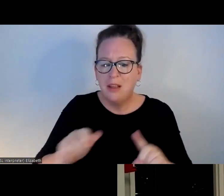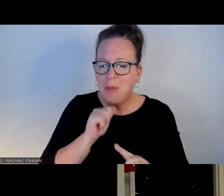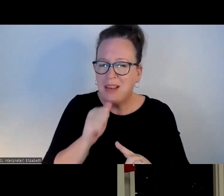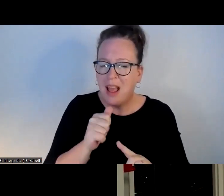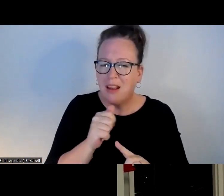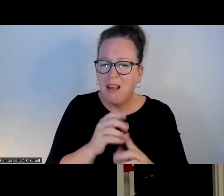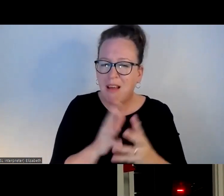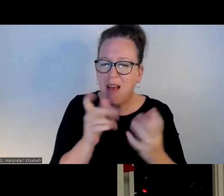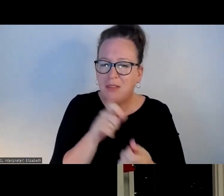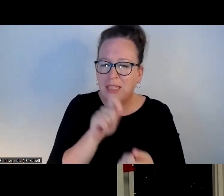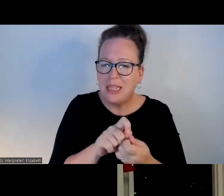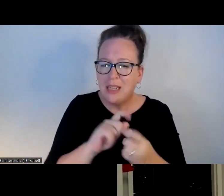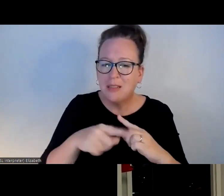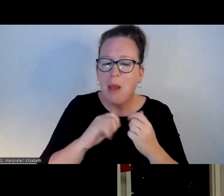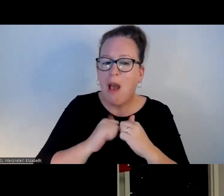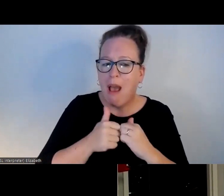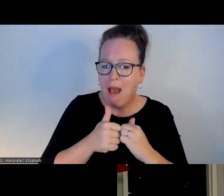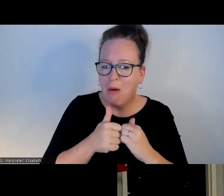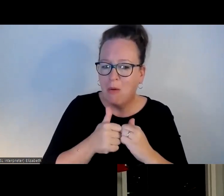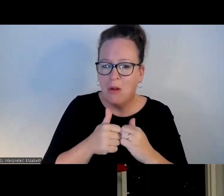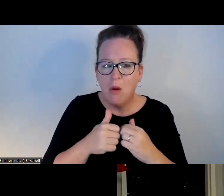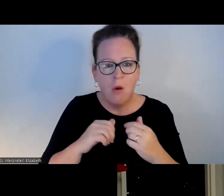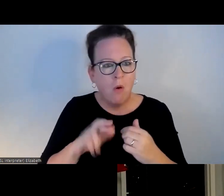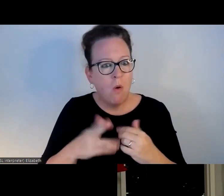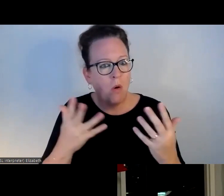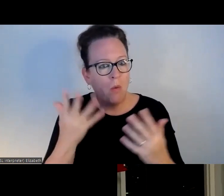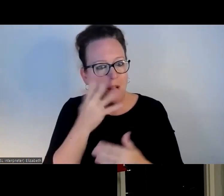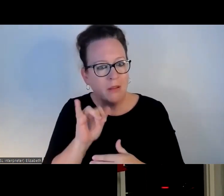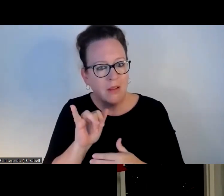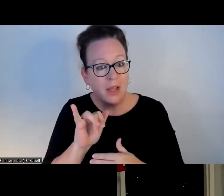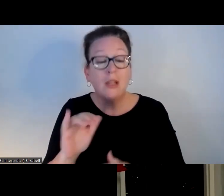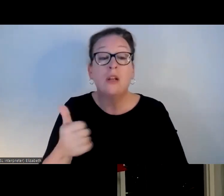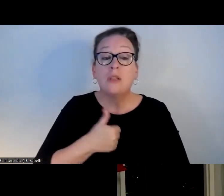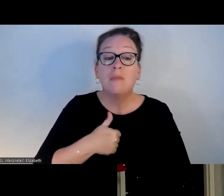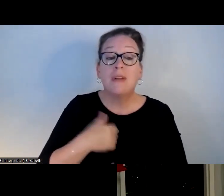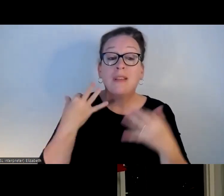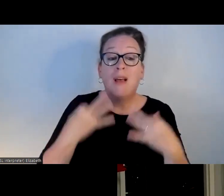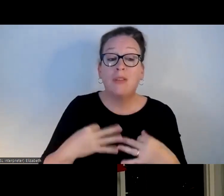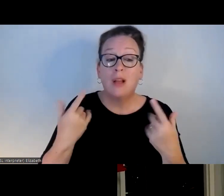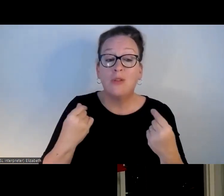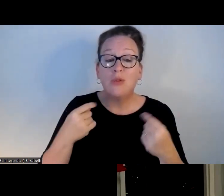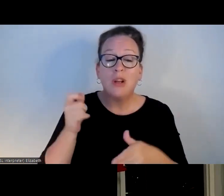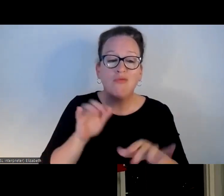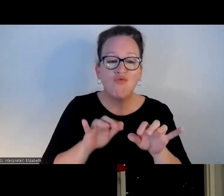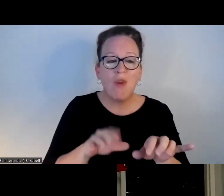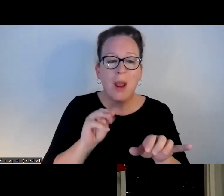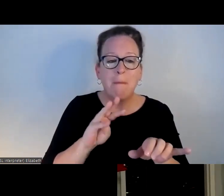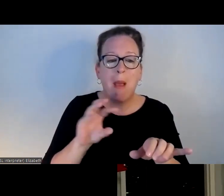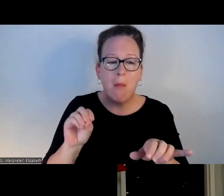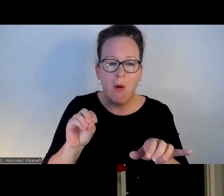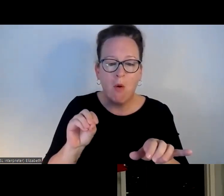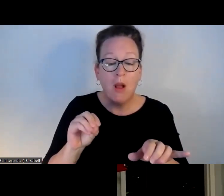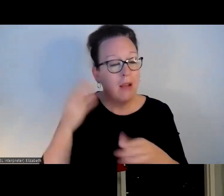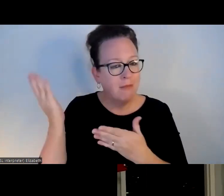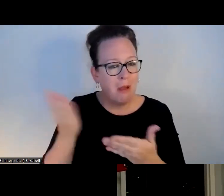details about how to do it or what exactly that would look like. So I've drafted a memo. I brought paper copies with me and I